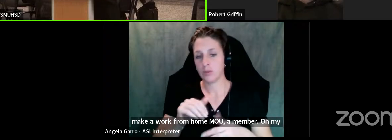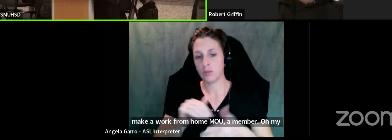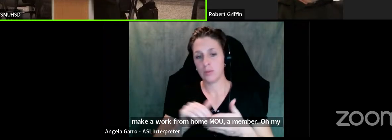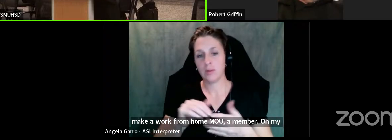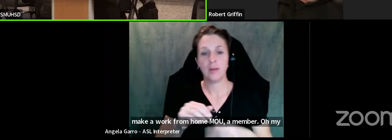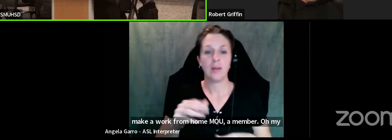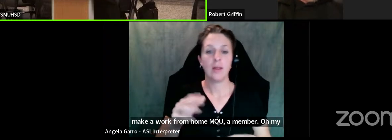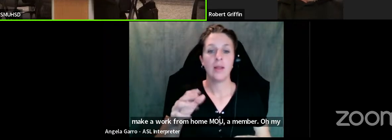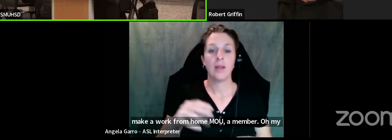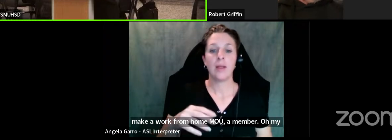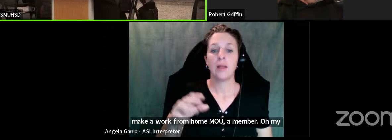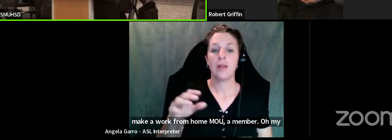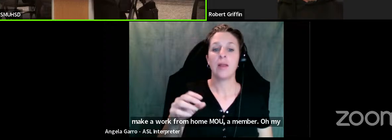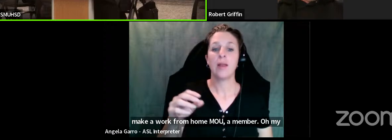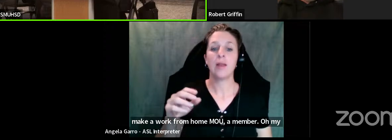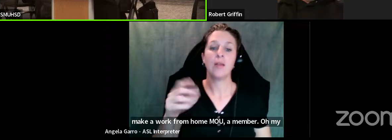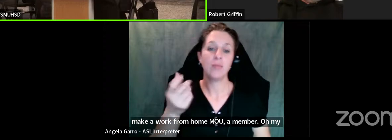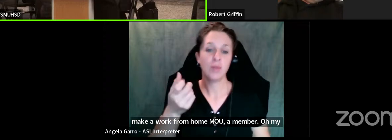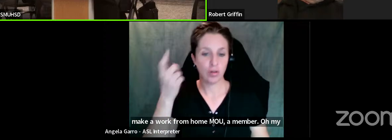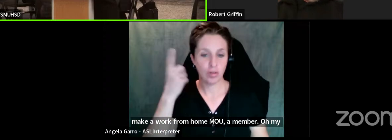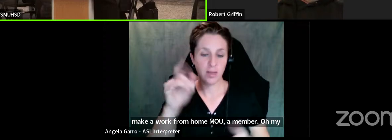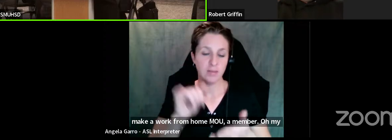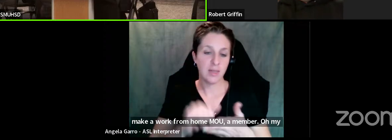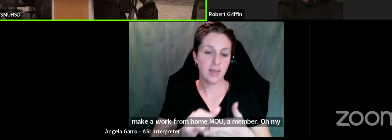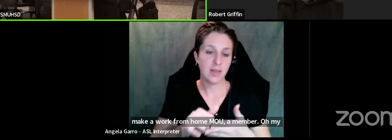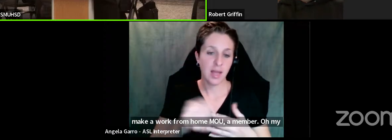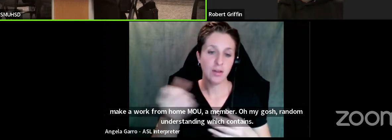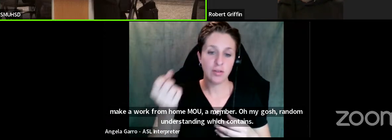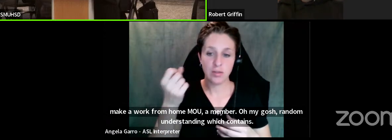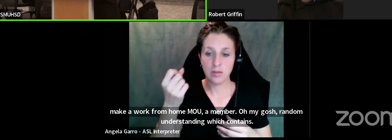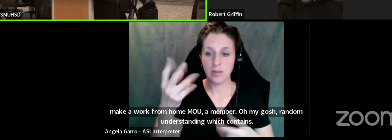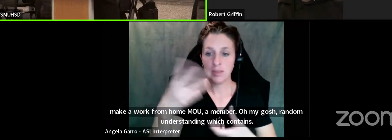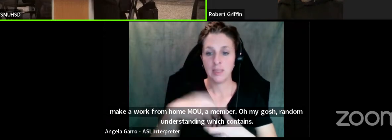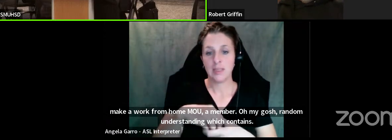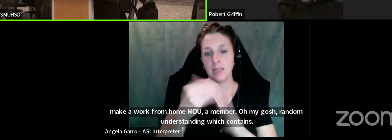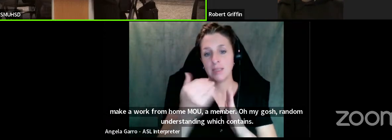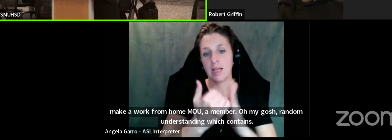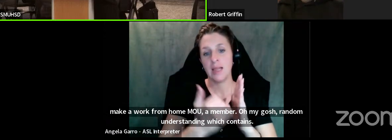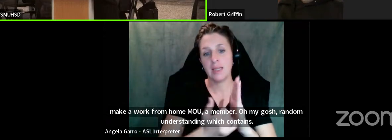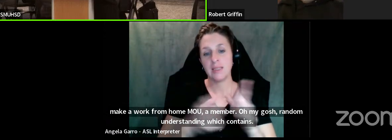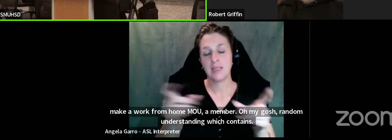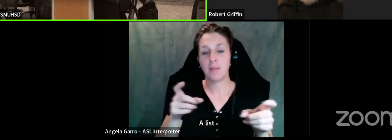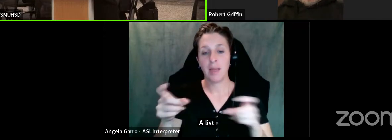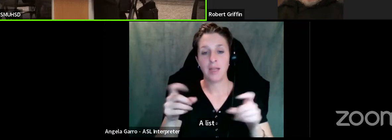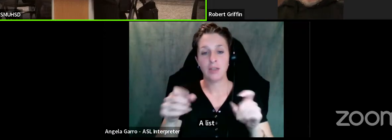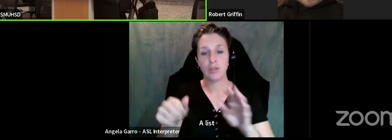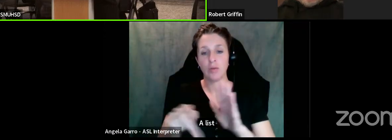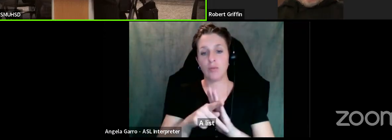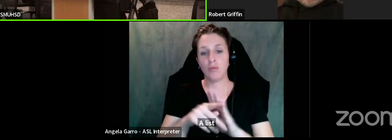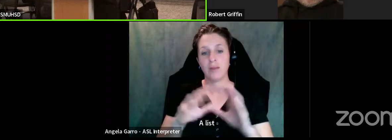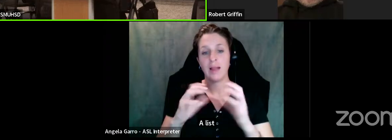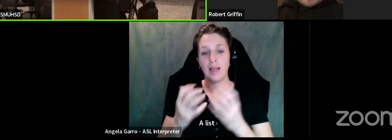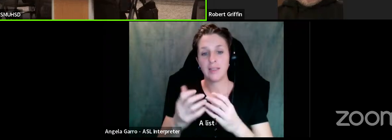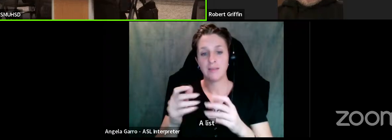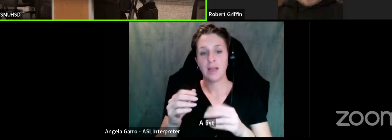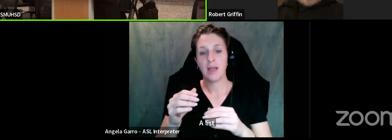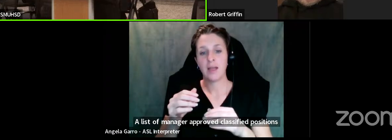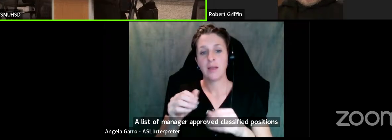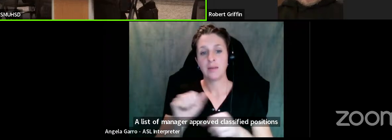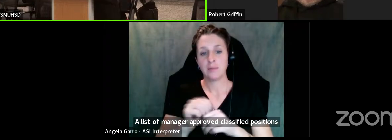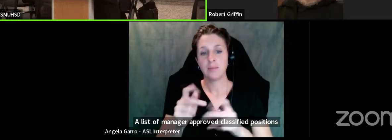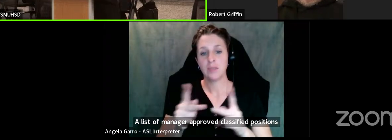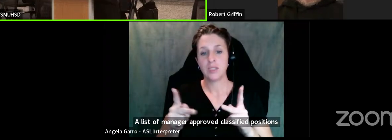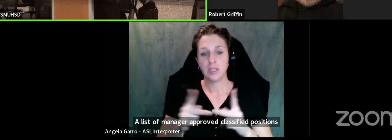memorandum of understanding, which contains a list of manager approved classified positions to